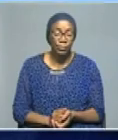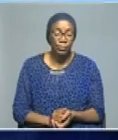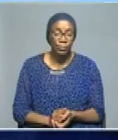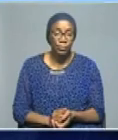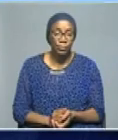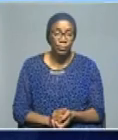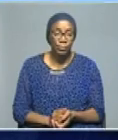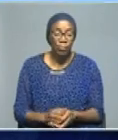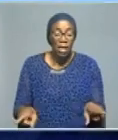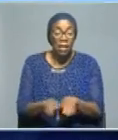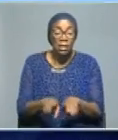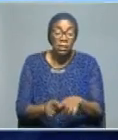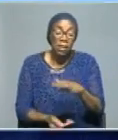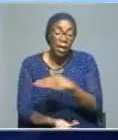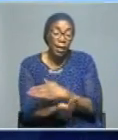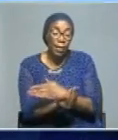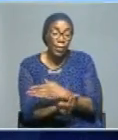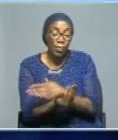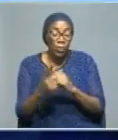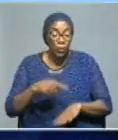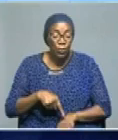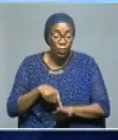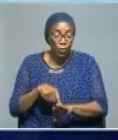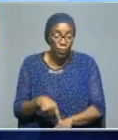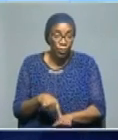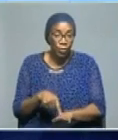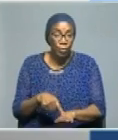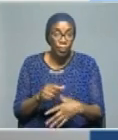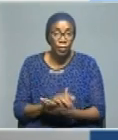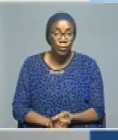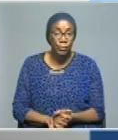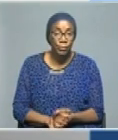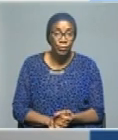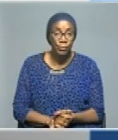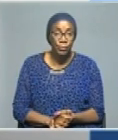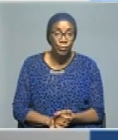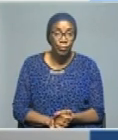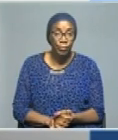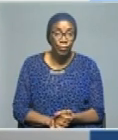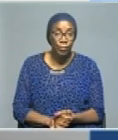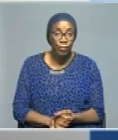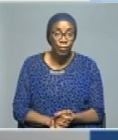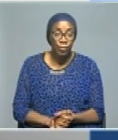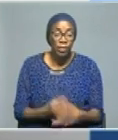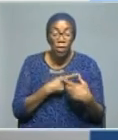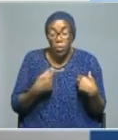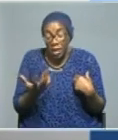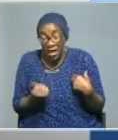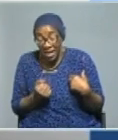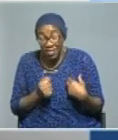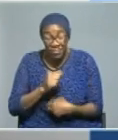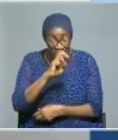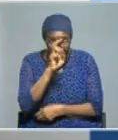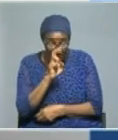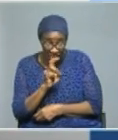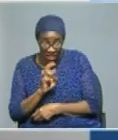That same morning, we are also going to have what we call a ministerial inspection. This is where